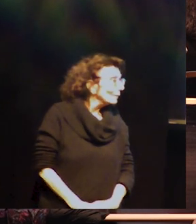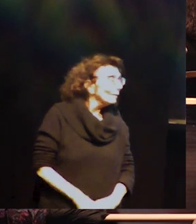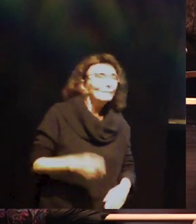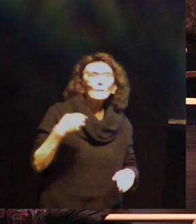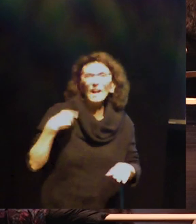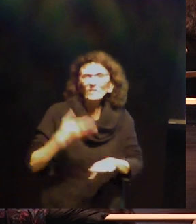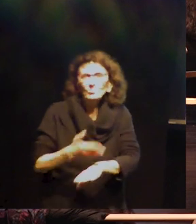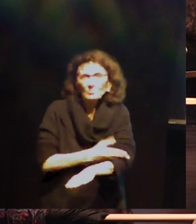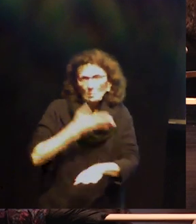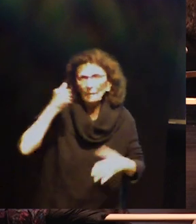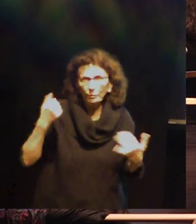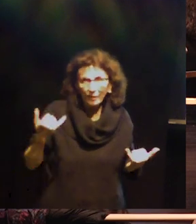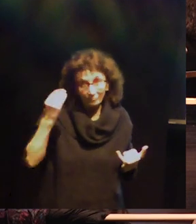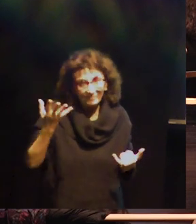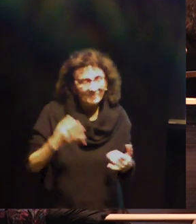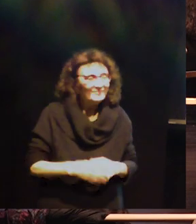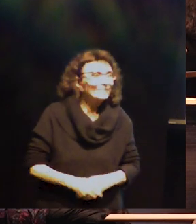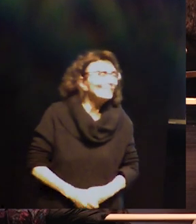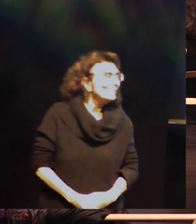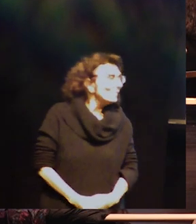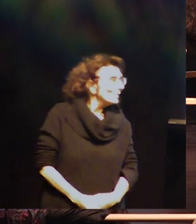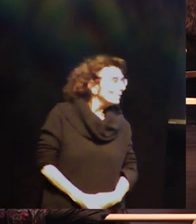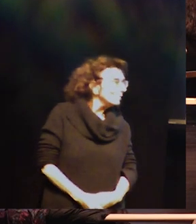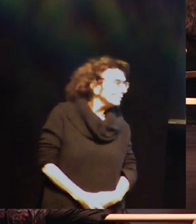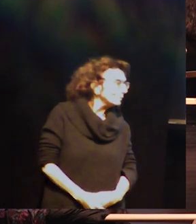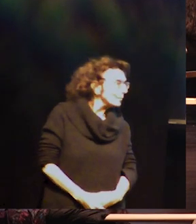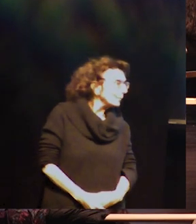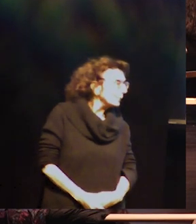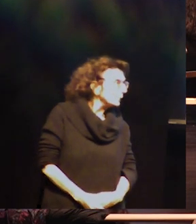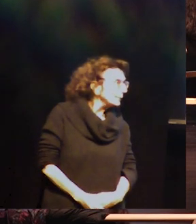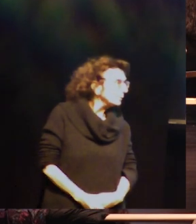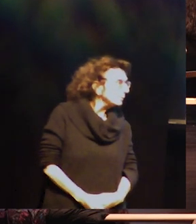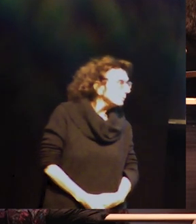better now. Yeah. And so I was